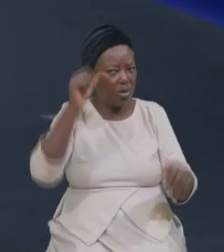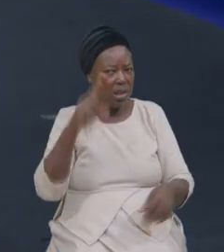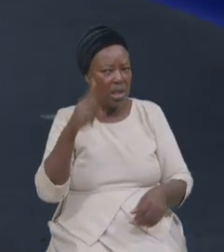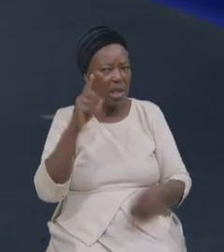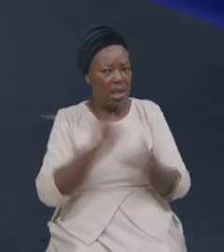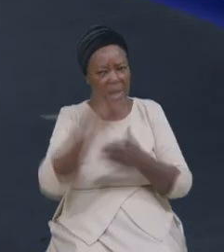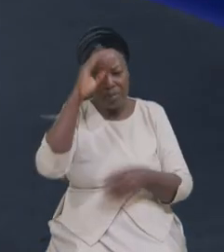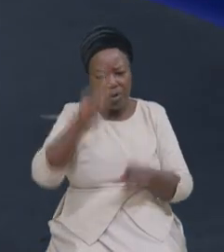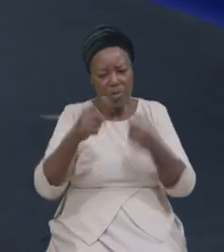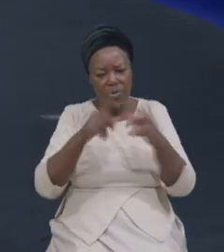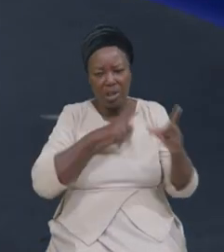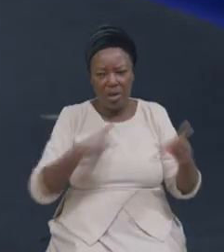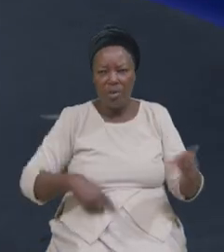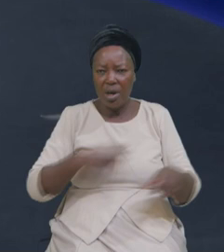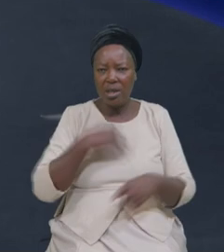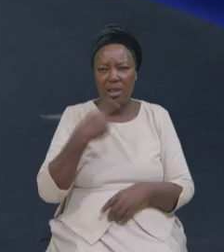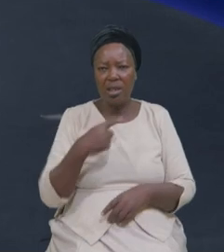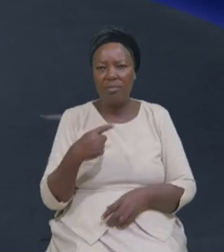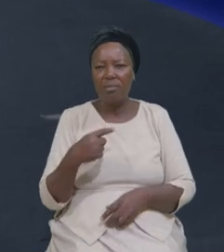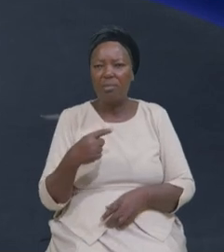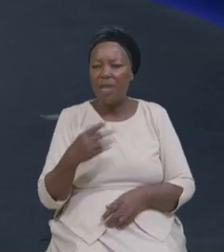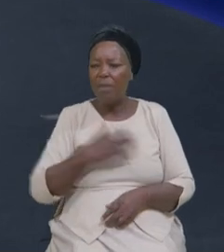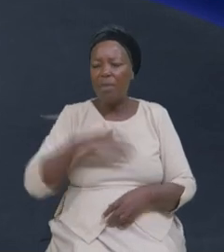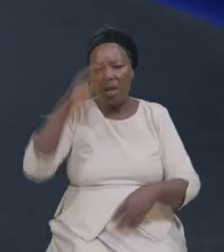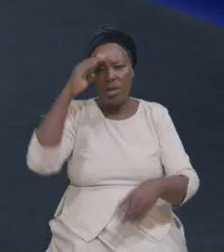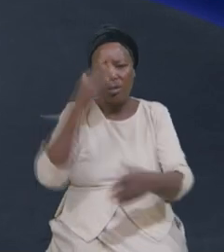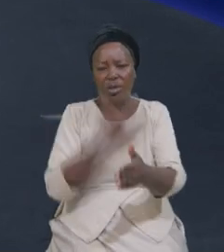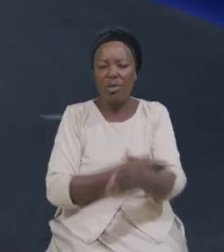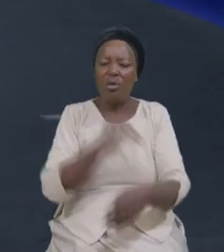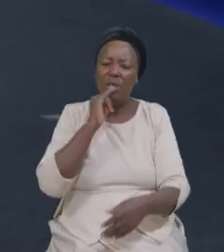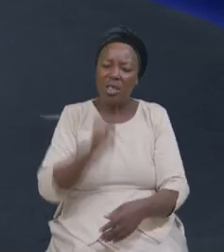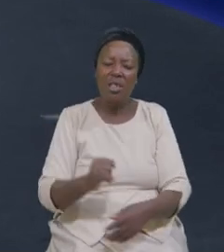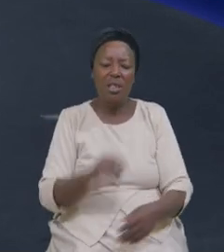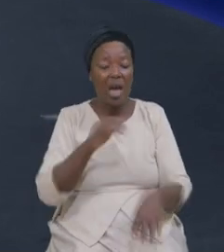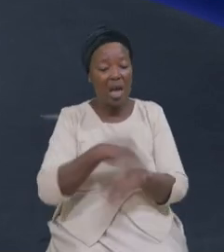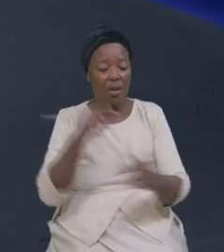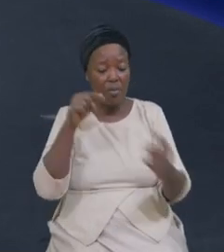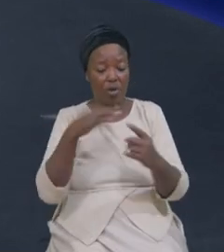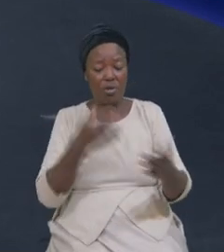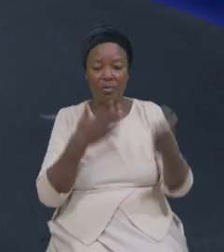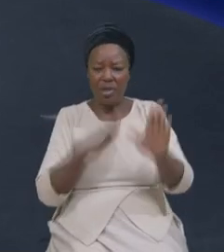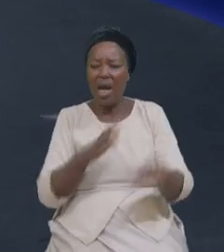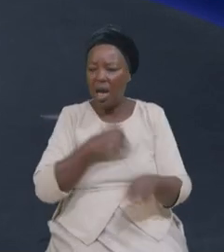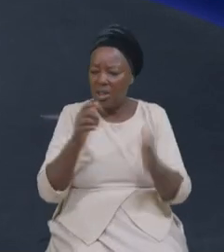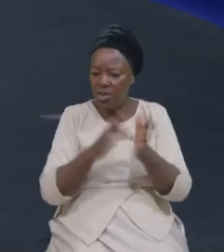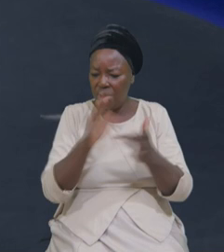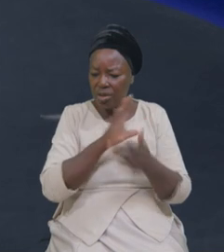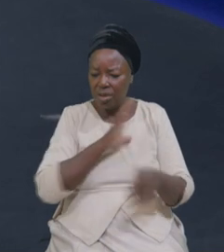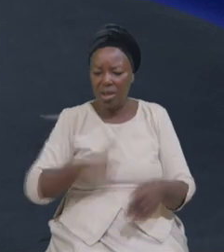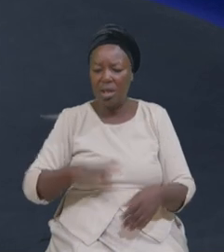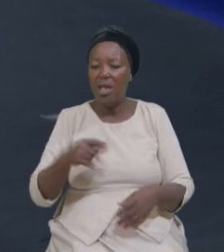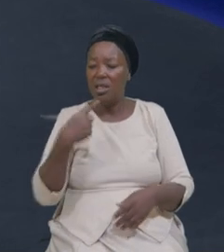the Lord and he said, my son is at the point of death. And Jesus said, go,